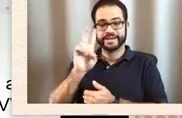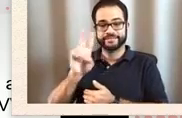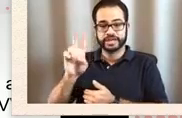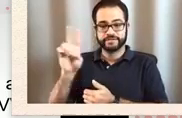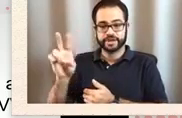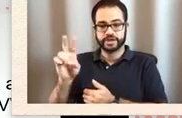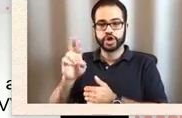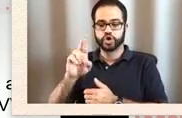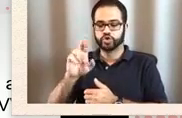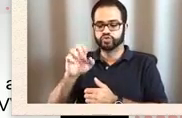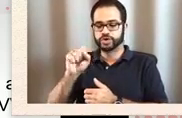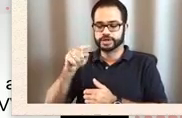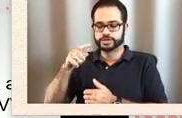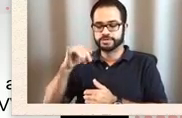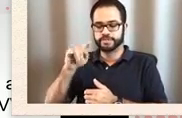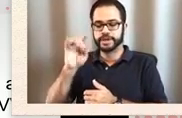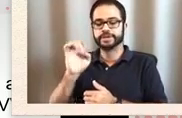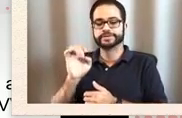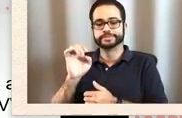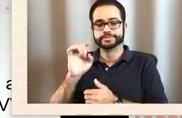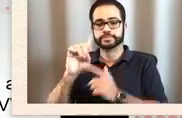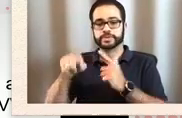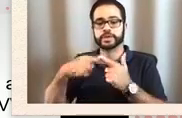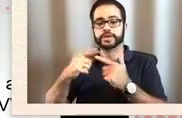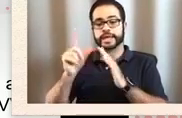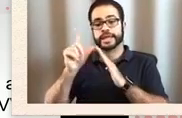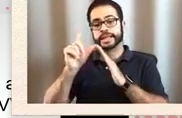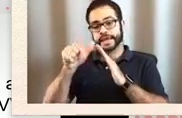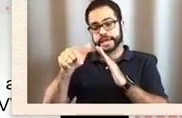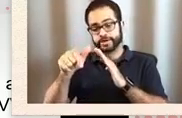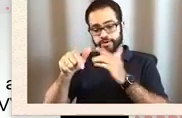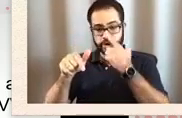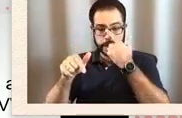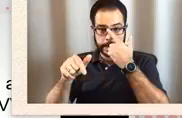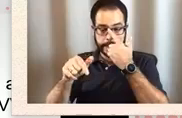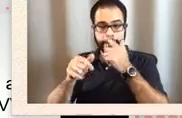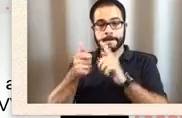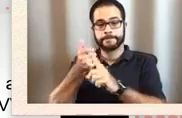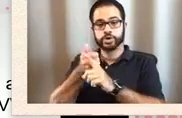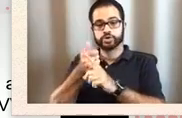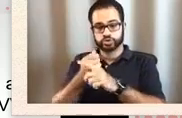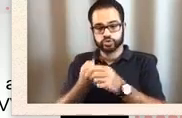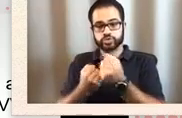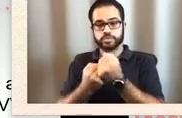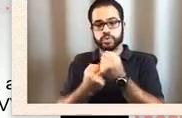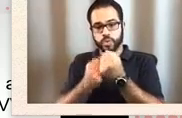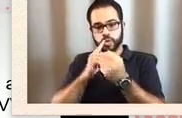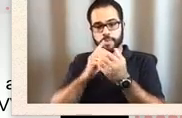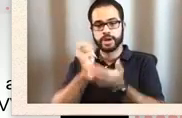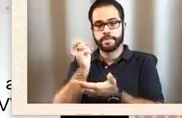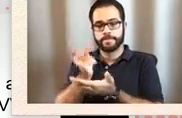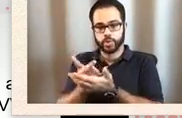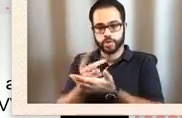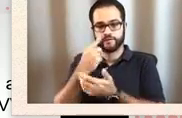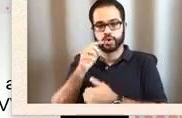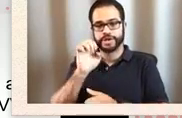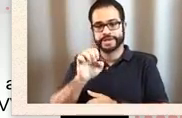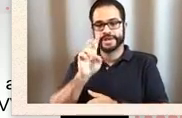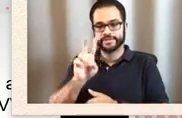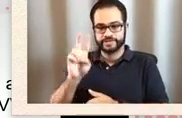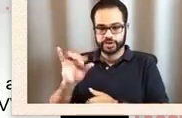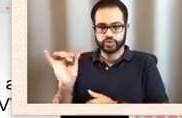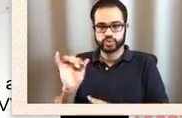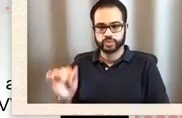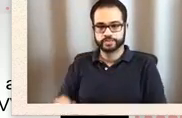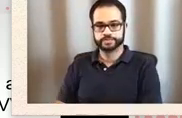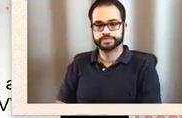respite. And then later in the year, personal supports will be approved for EVV delivery.